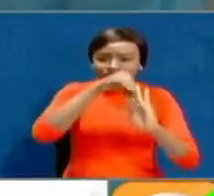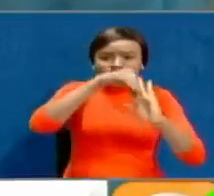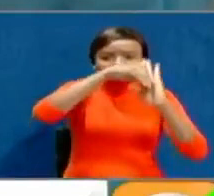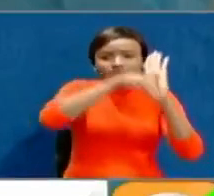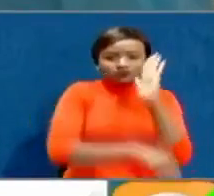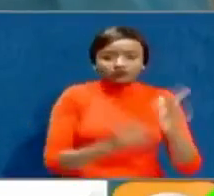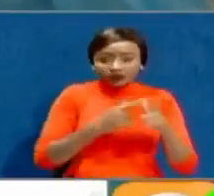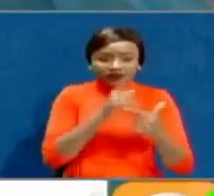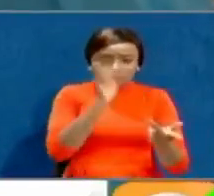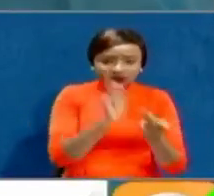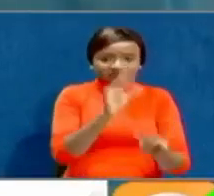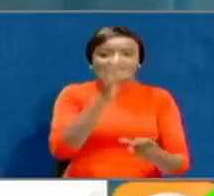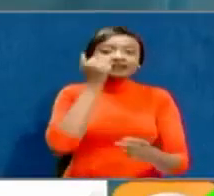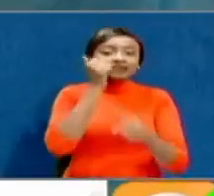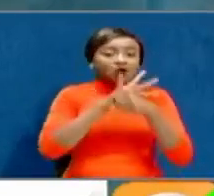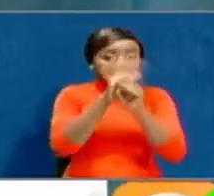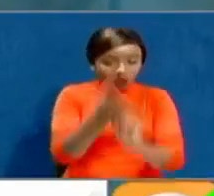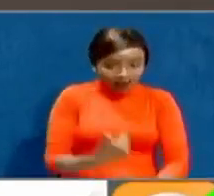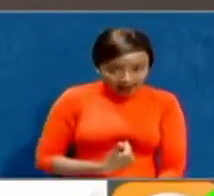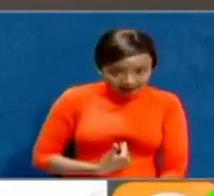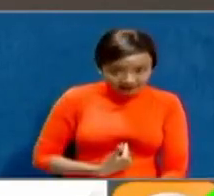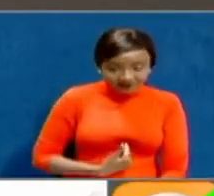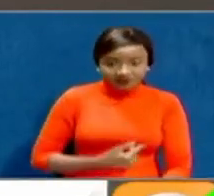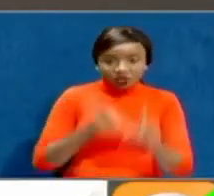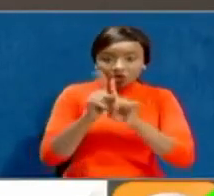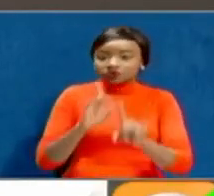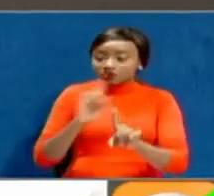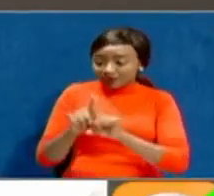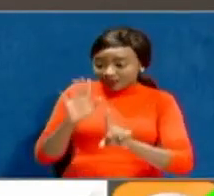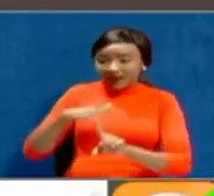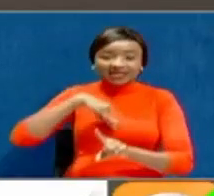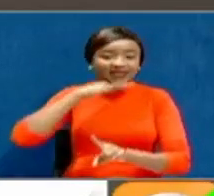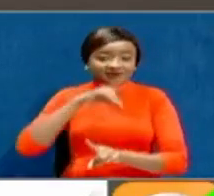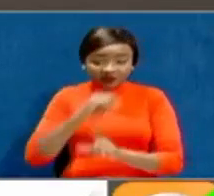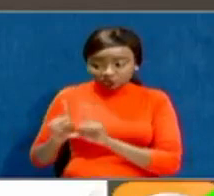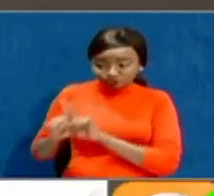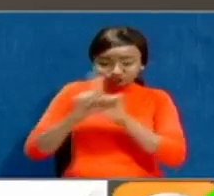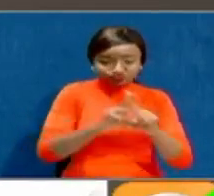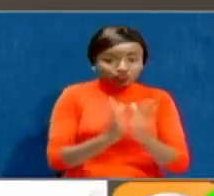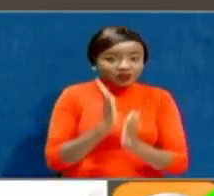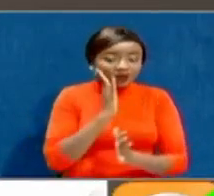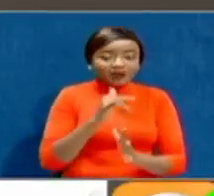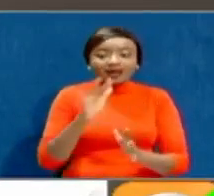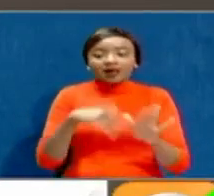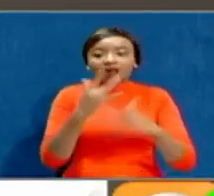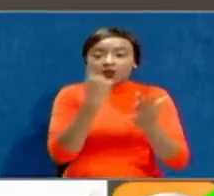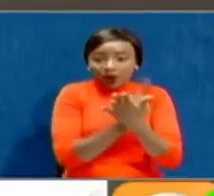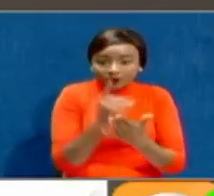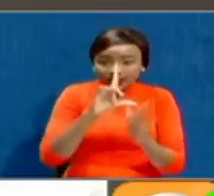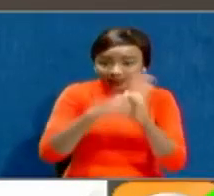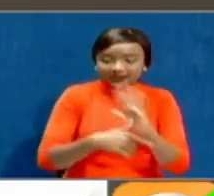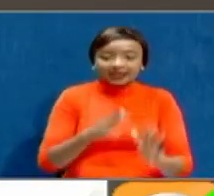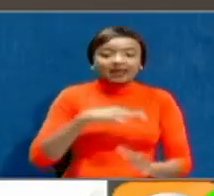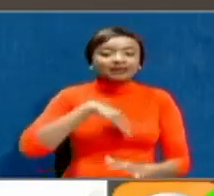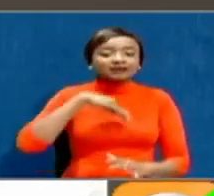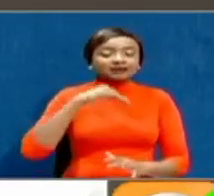worsened, only for her to test positive for COVID-19. His deceased brother, who had taken the mother to hospital, fell ill a week later before he